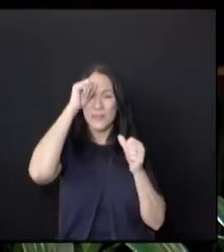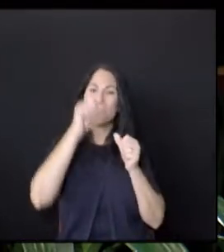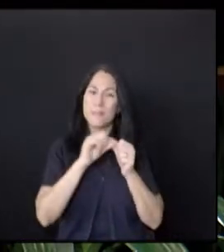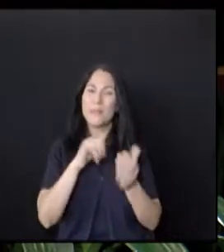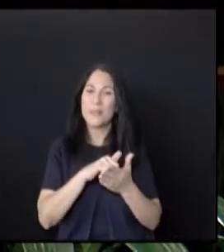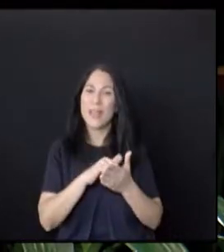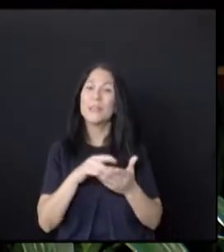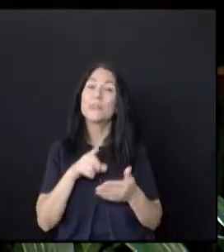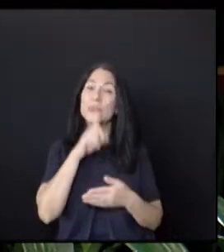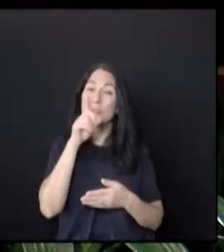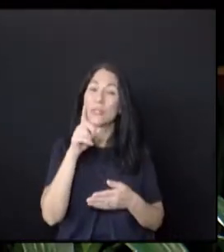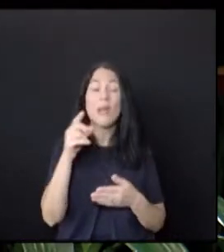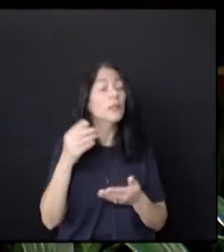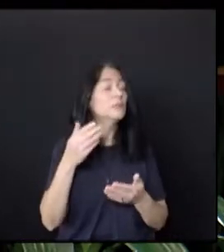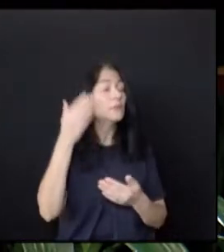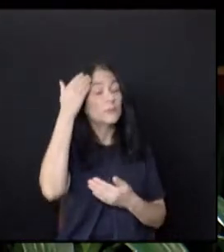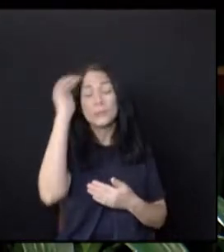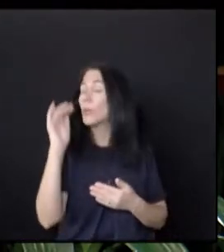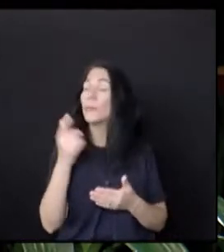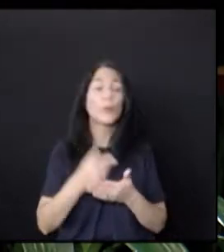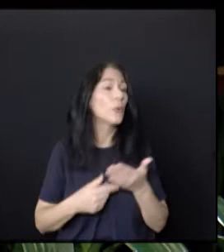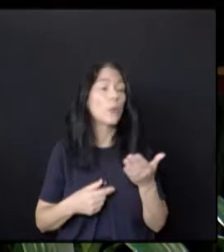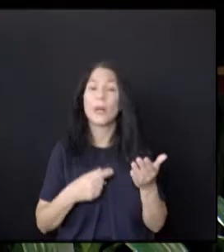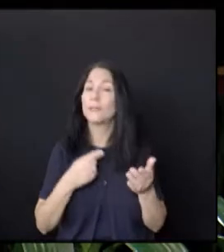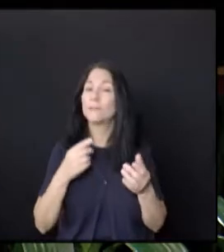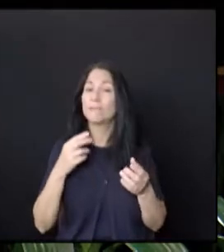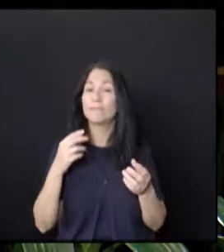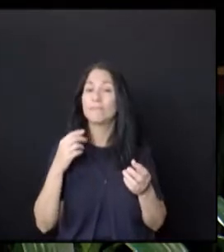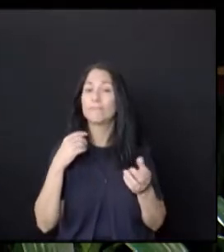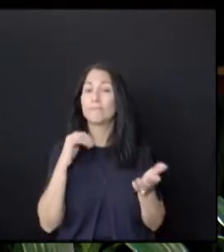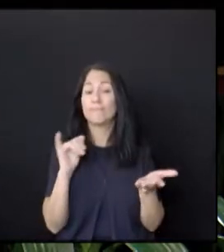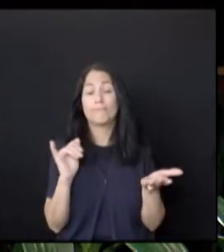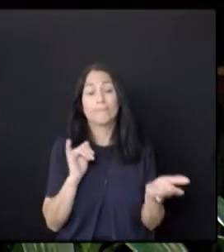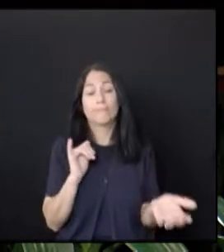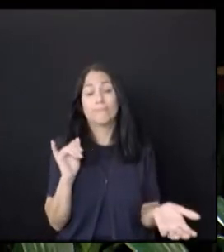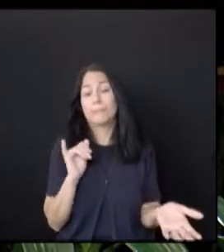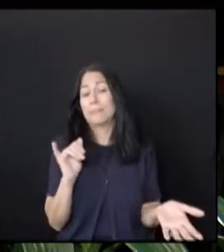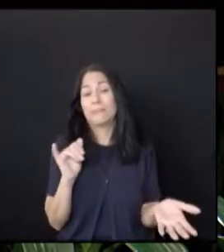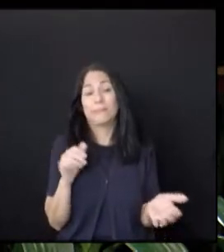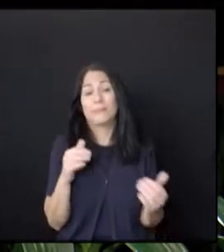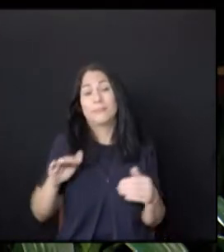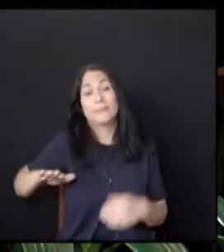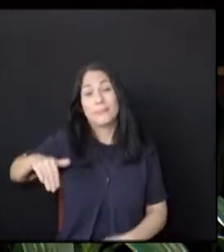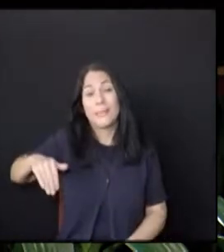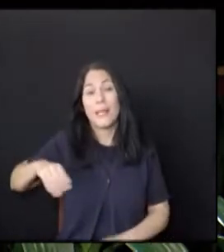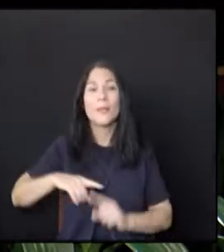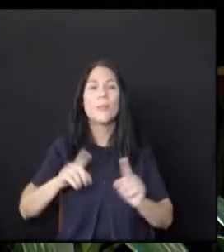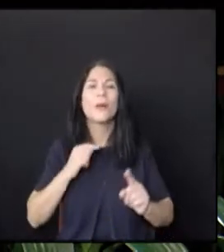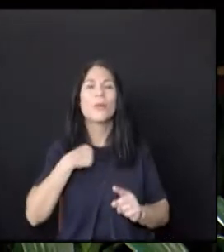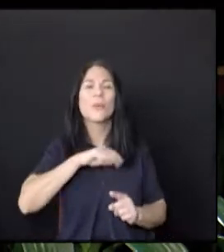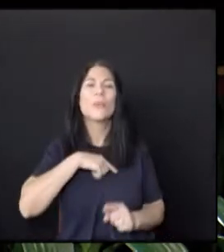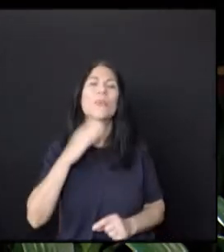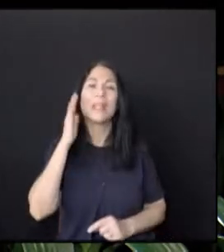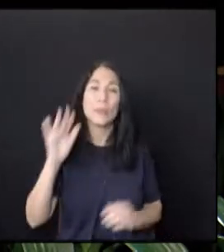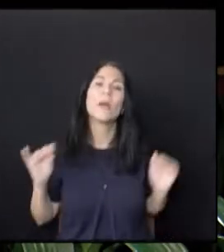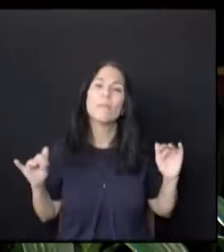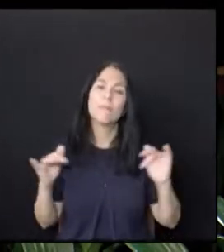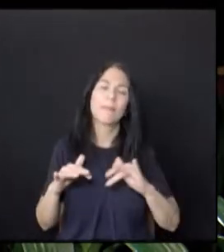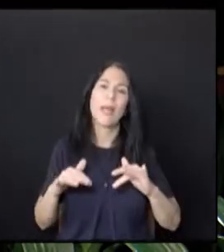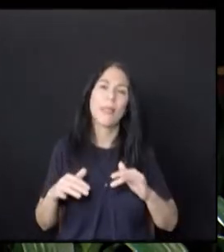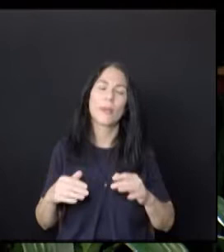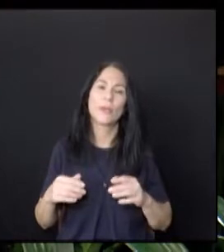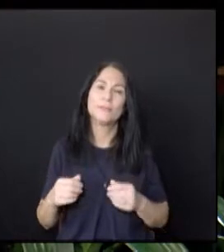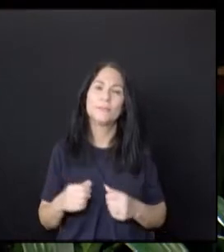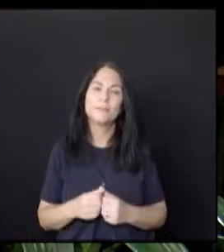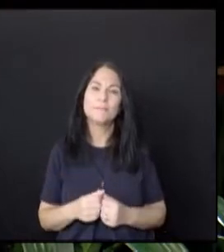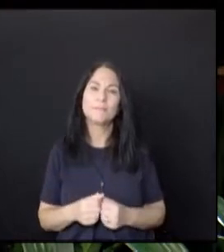we don't know exactly what that'll look like yet. It's moment by moment, day by day right now, but trust in that we will gather in this